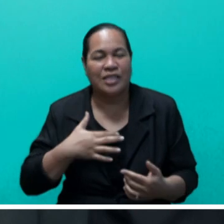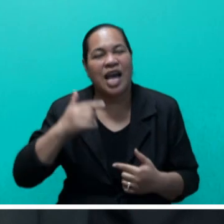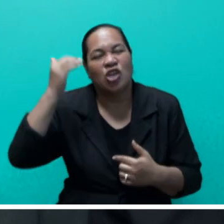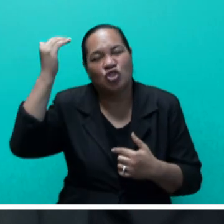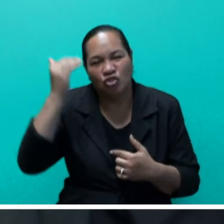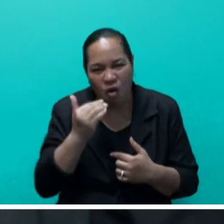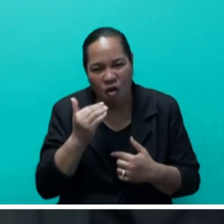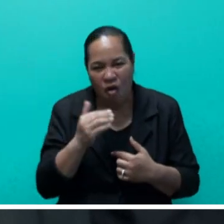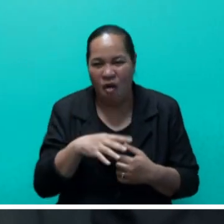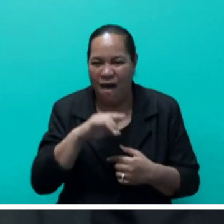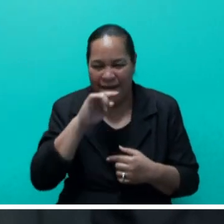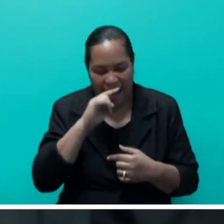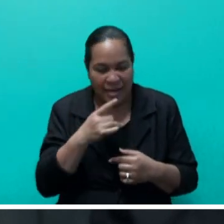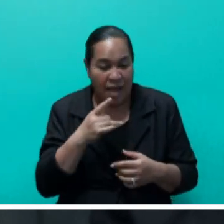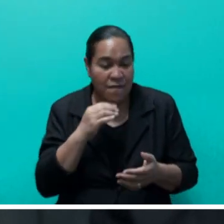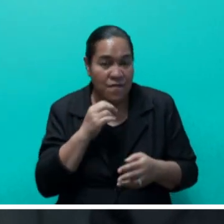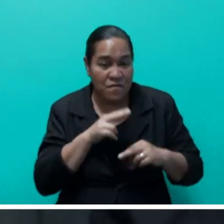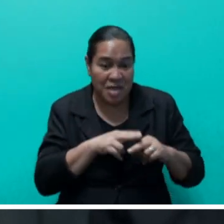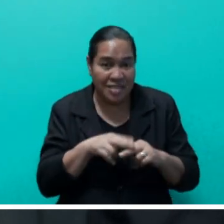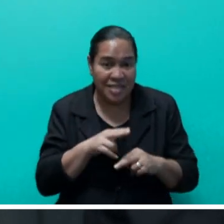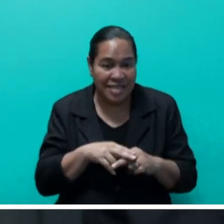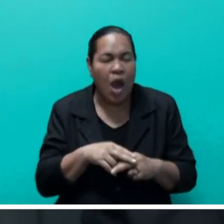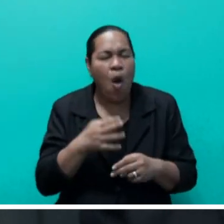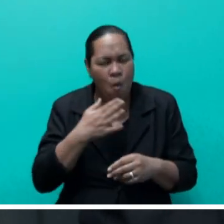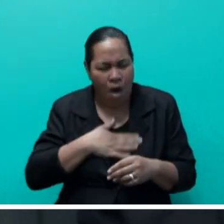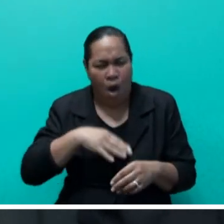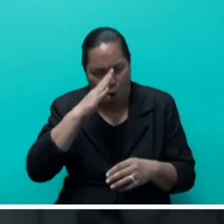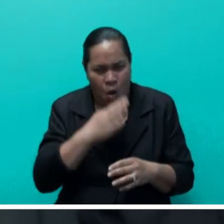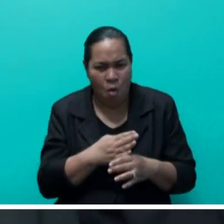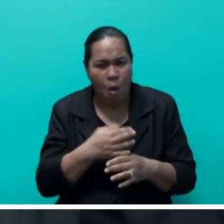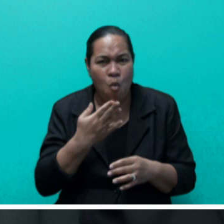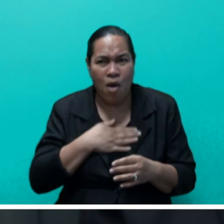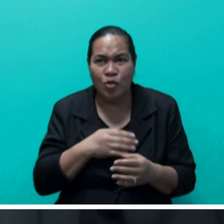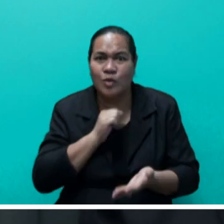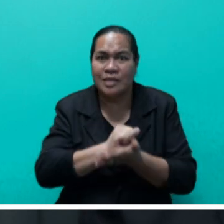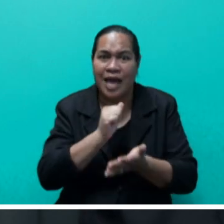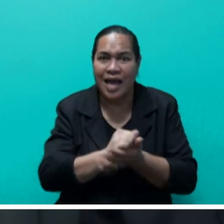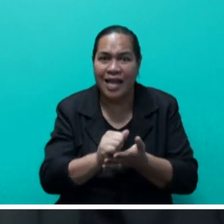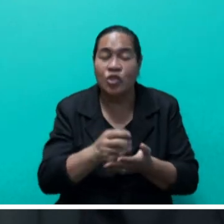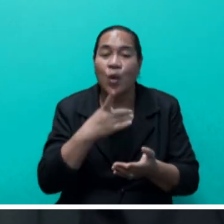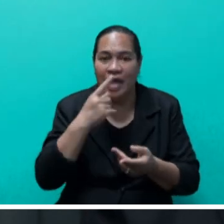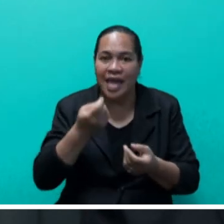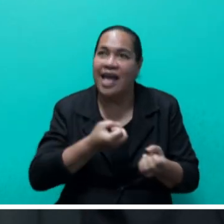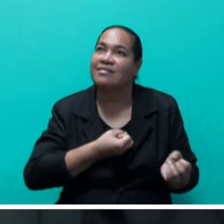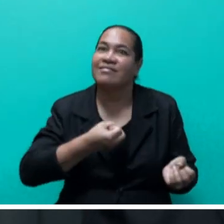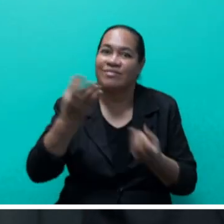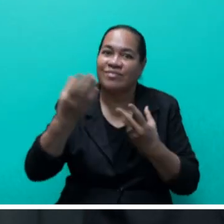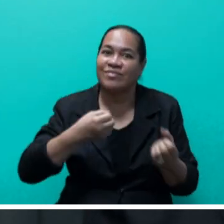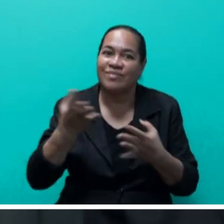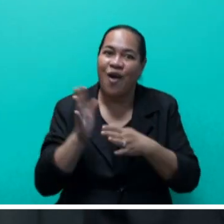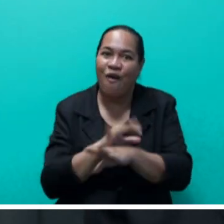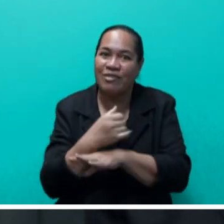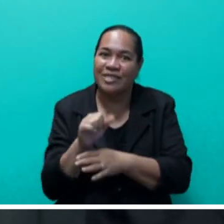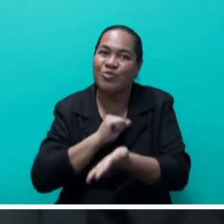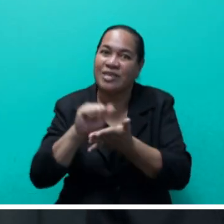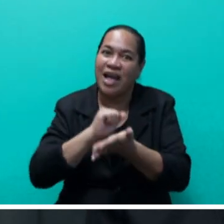to support Fiji's aspiration to increasing our market for export sales. Honourable